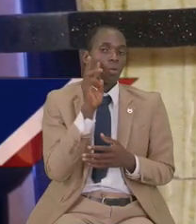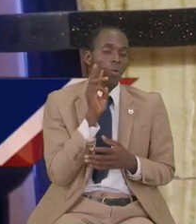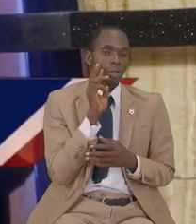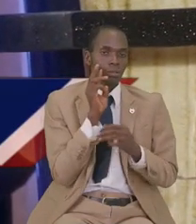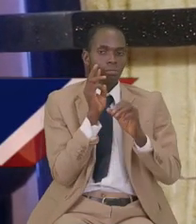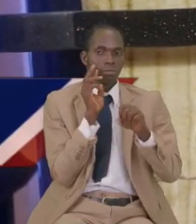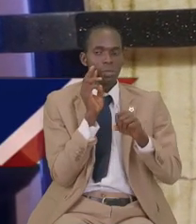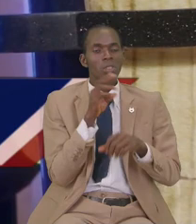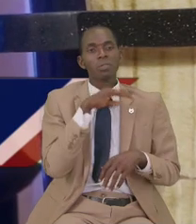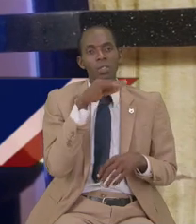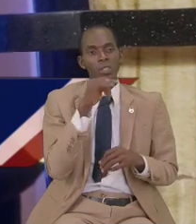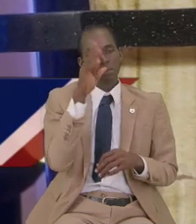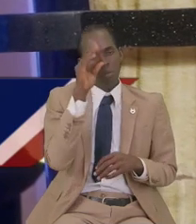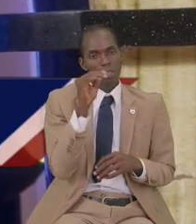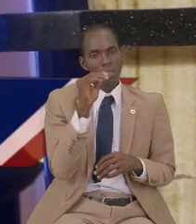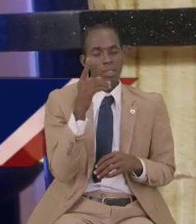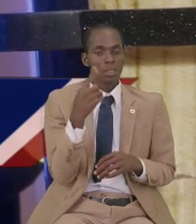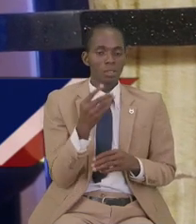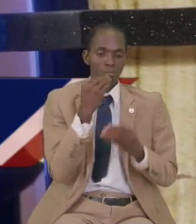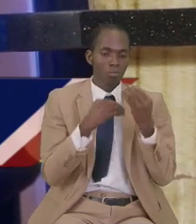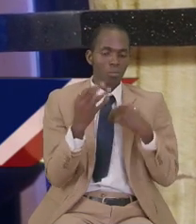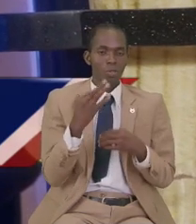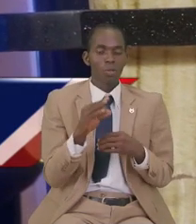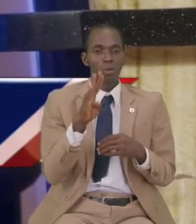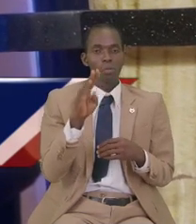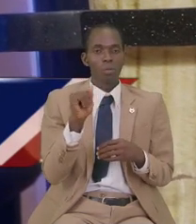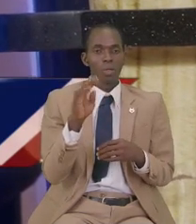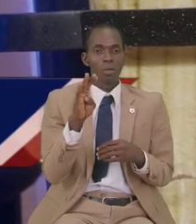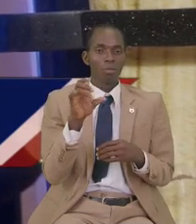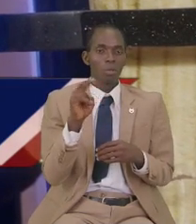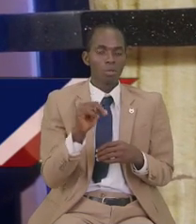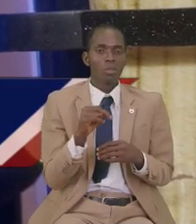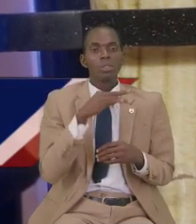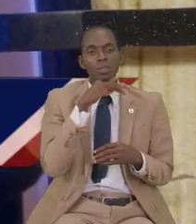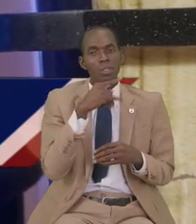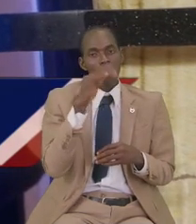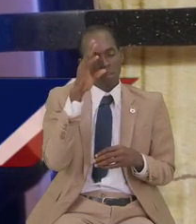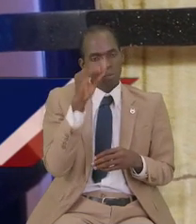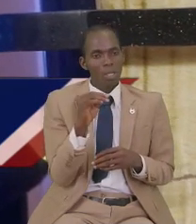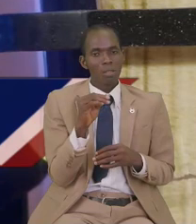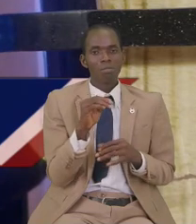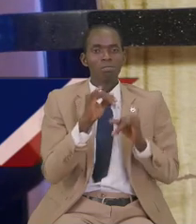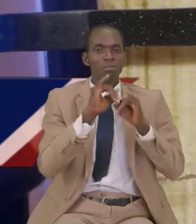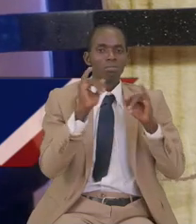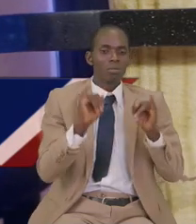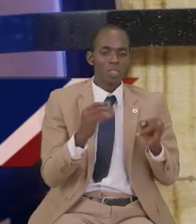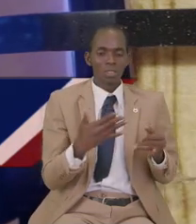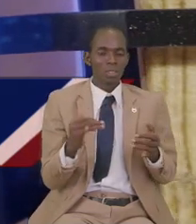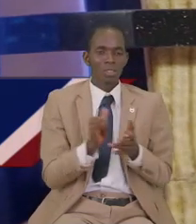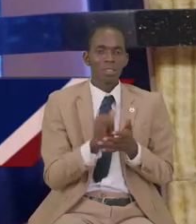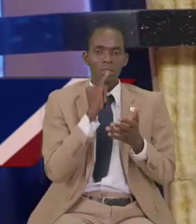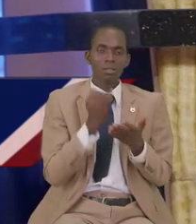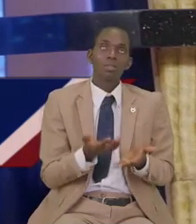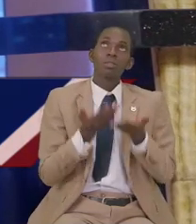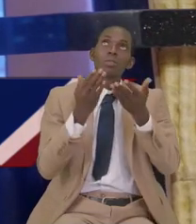yes, defiles the man. The meat of Babylon defiles the man. Idolatrous, something is sacrificed to